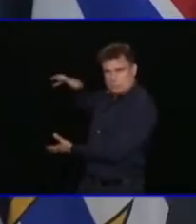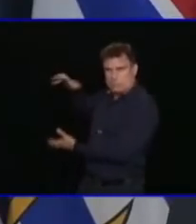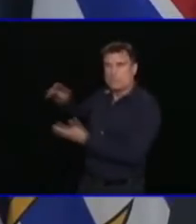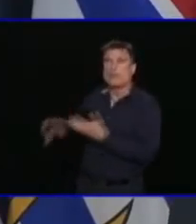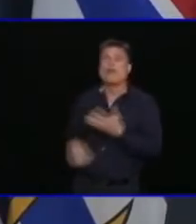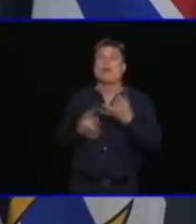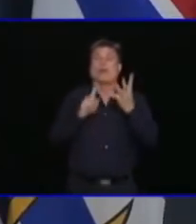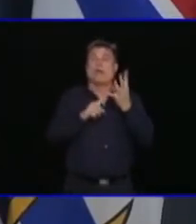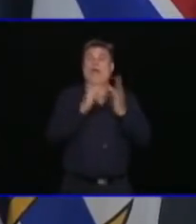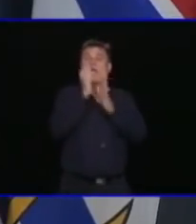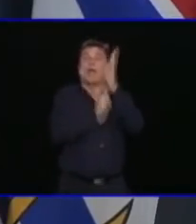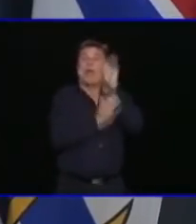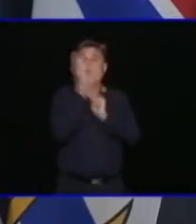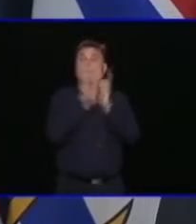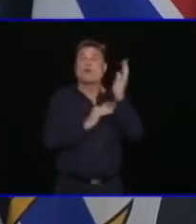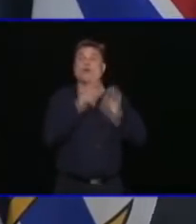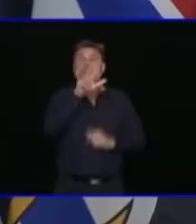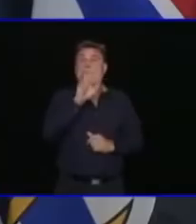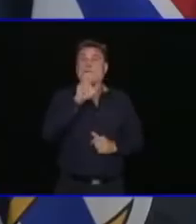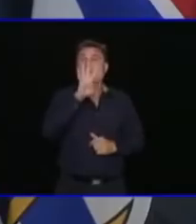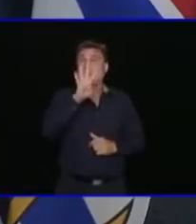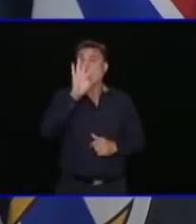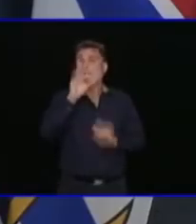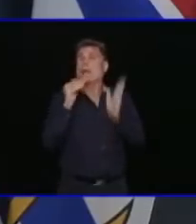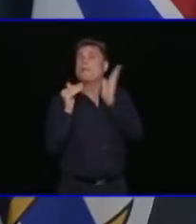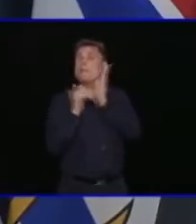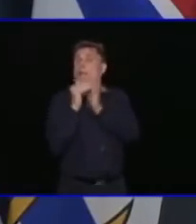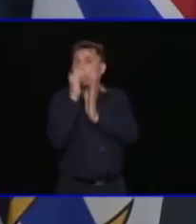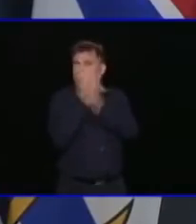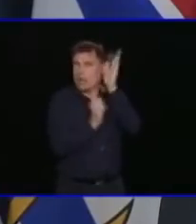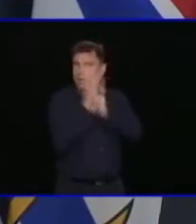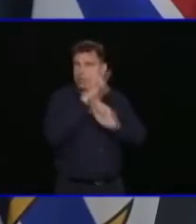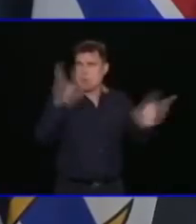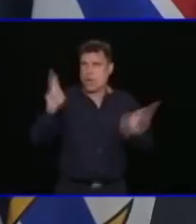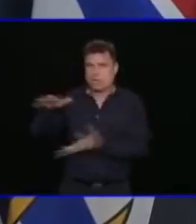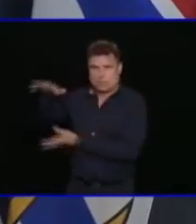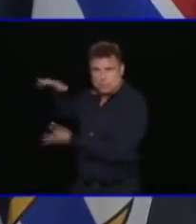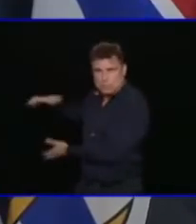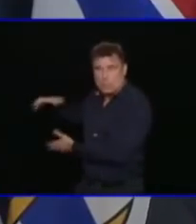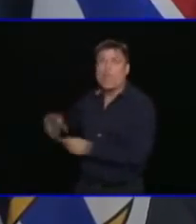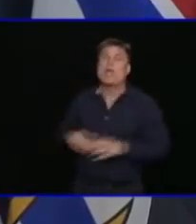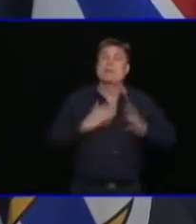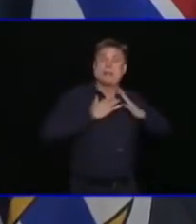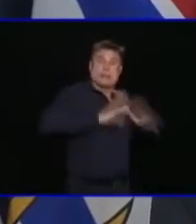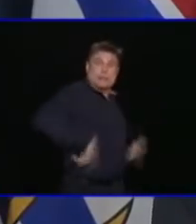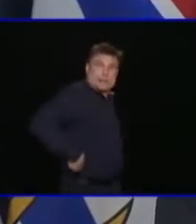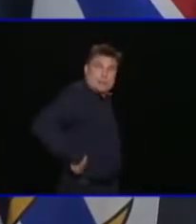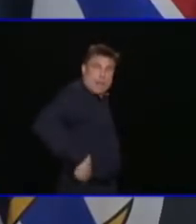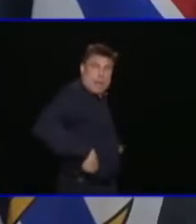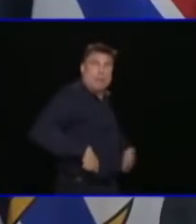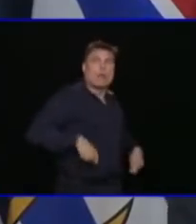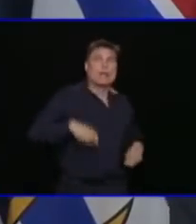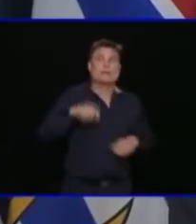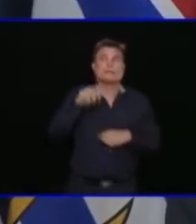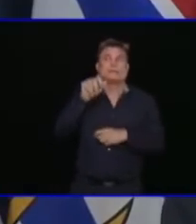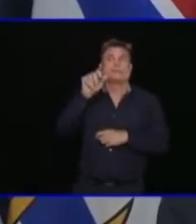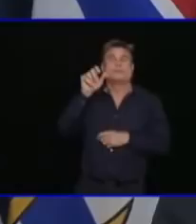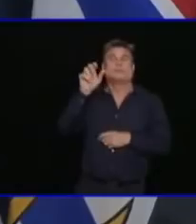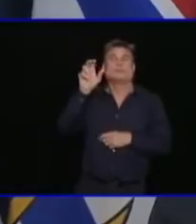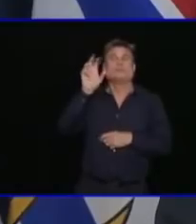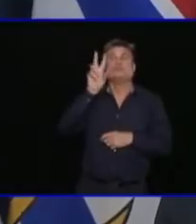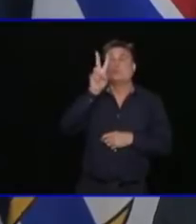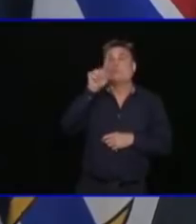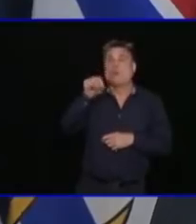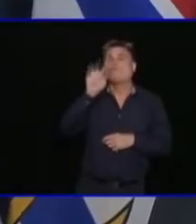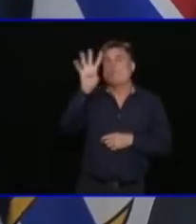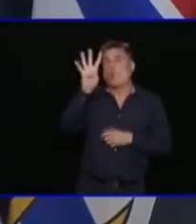349.71 million. Gowns, 2.4 million. These are big numbers, and these numbers will change as we receive PPE and we refine